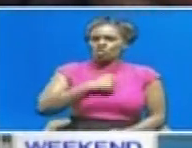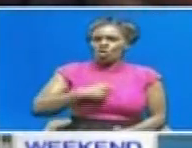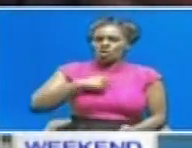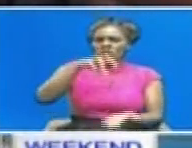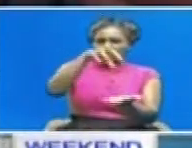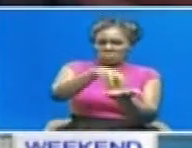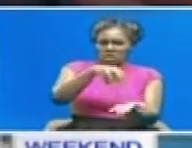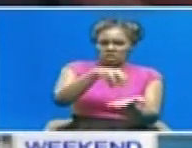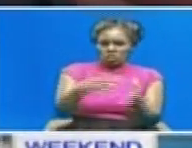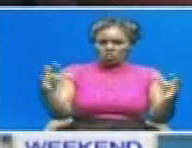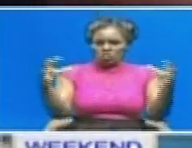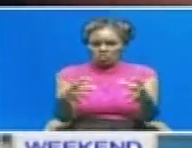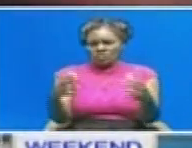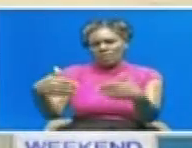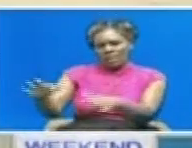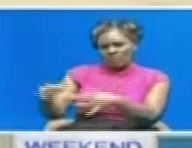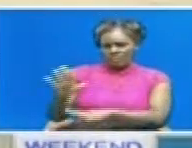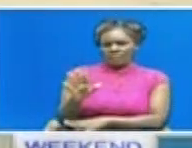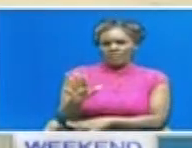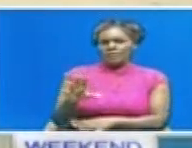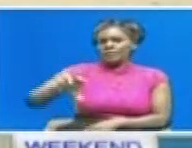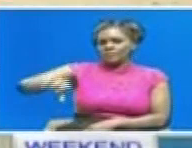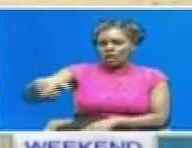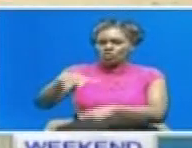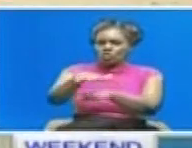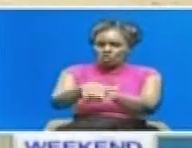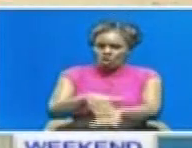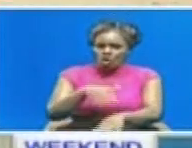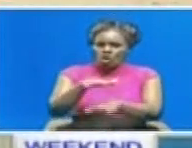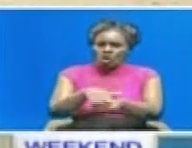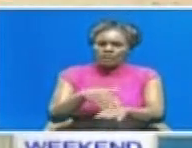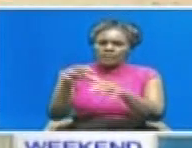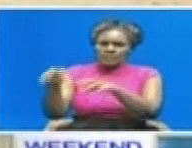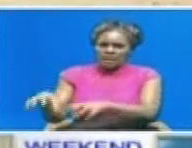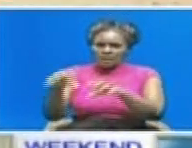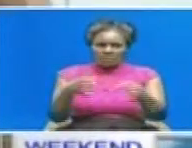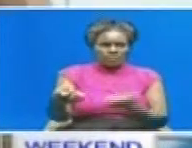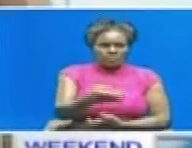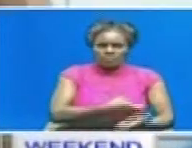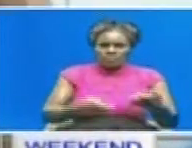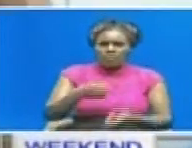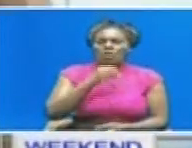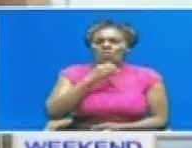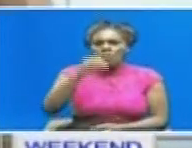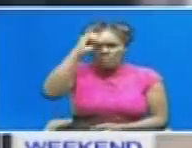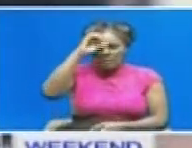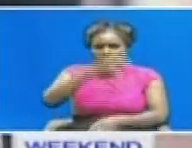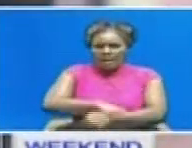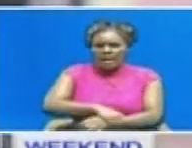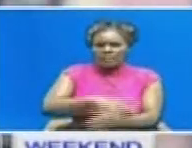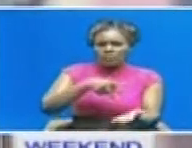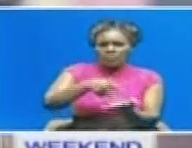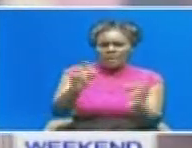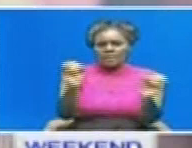which residents of the area had been left in. A town slowly crumbling economically, widows left without any compensation and hardly